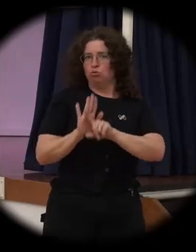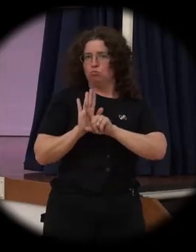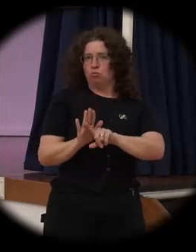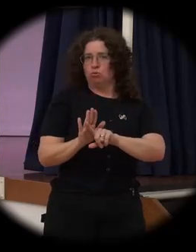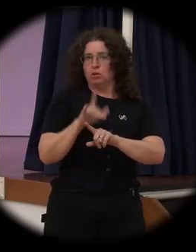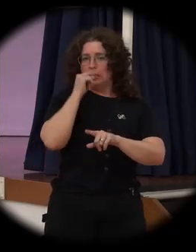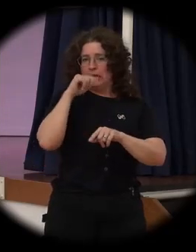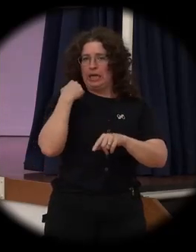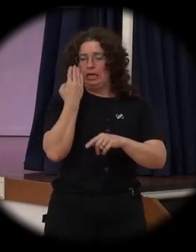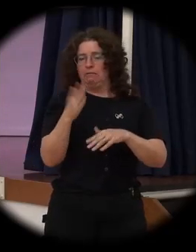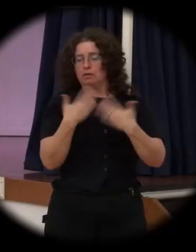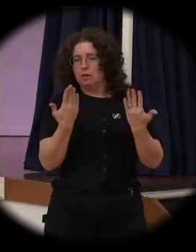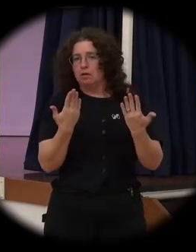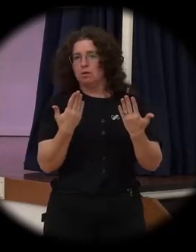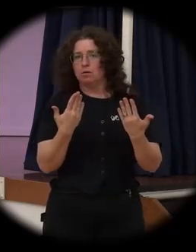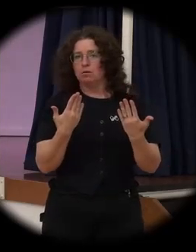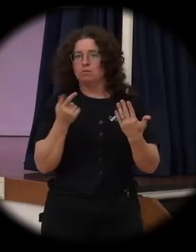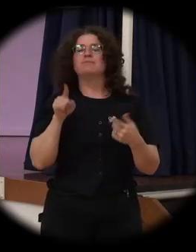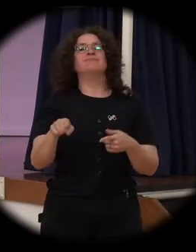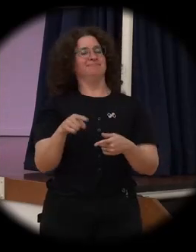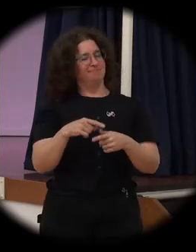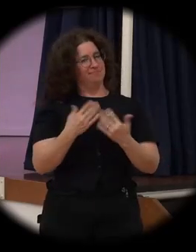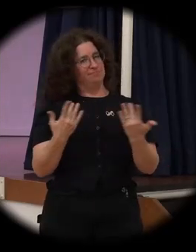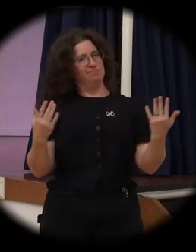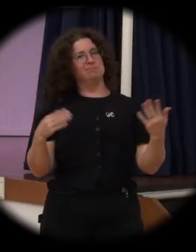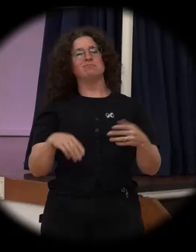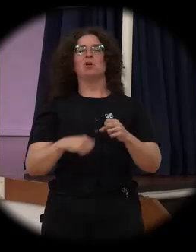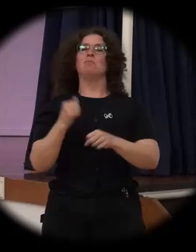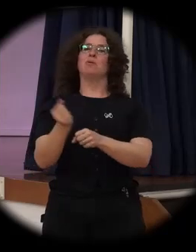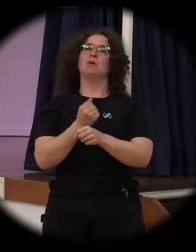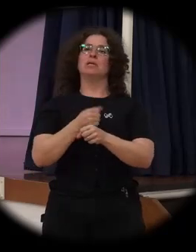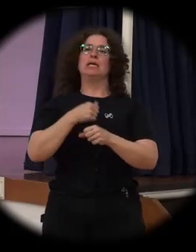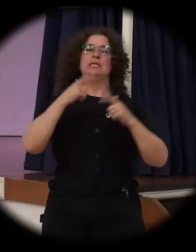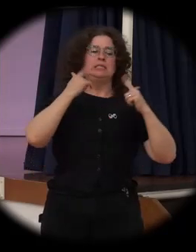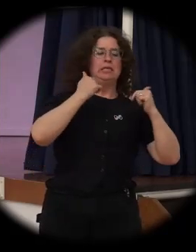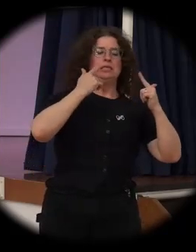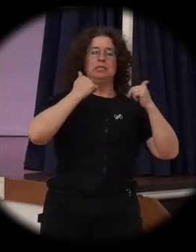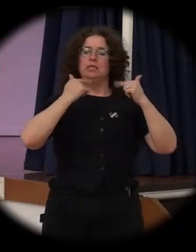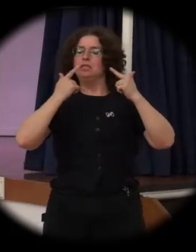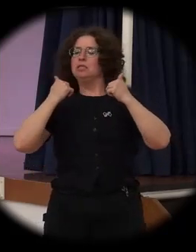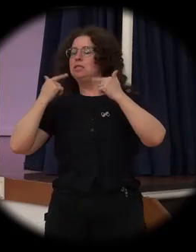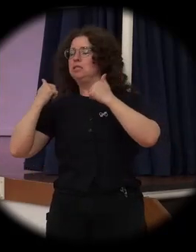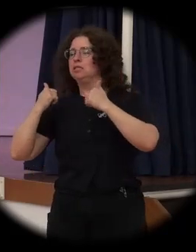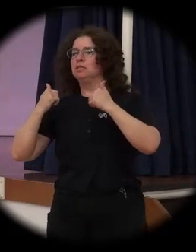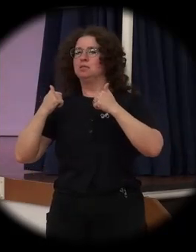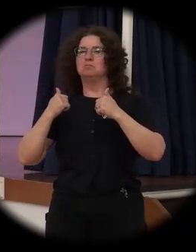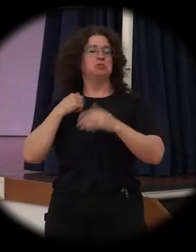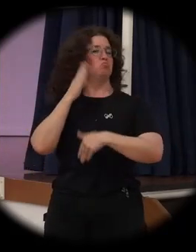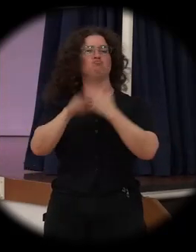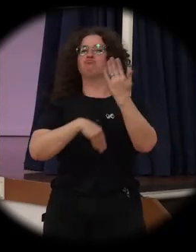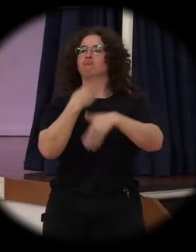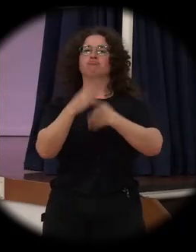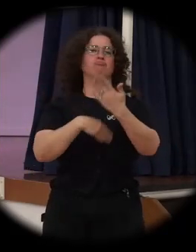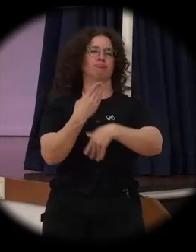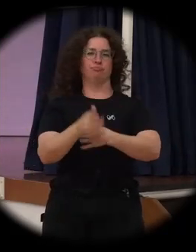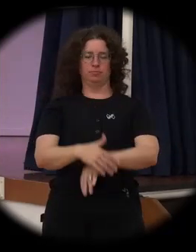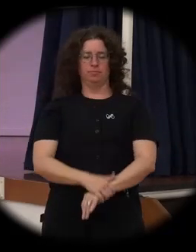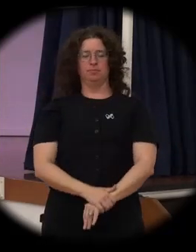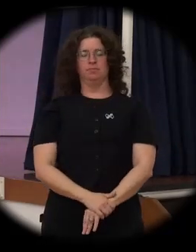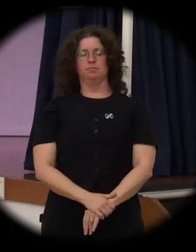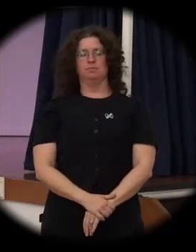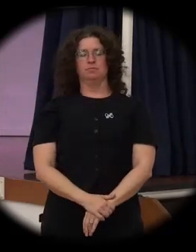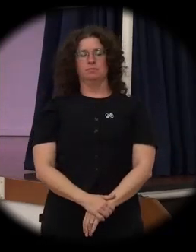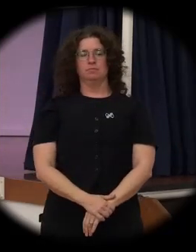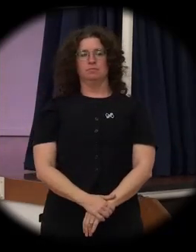make in a day, you might get that many builds, and you can then test every little change and just keep that process going. And